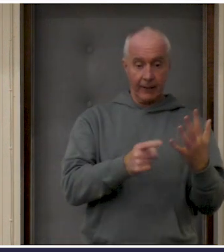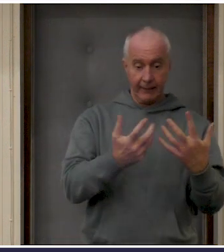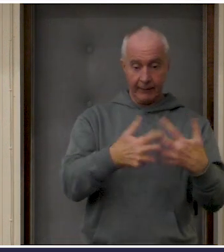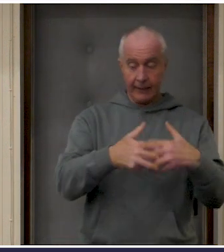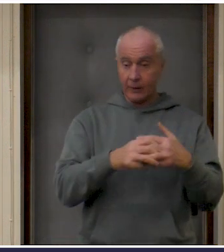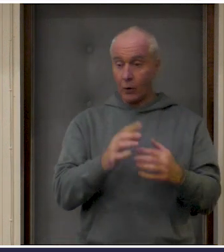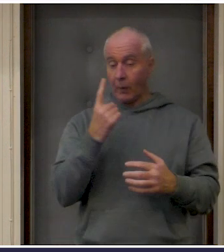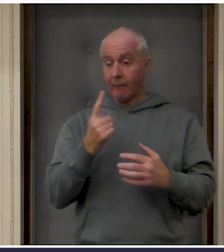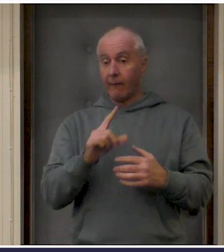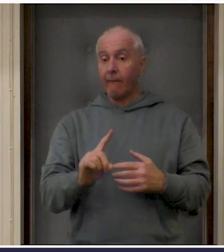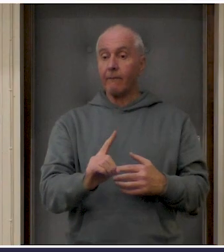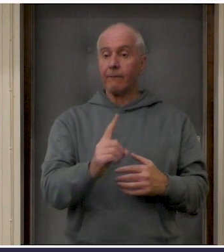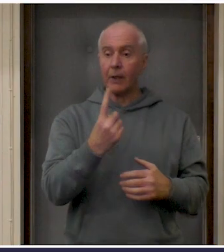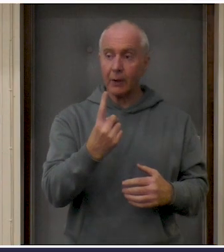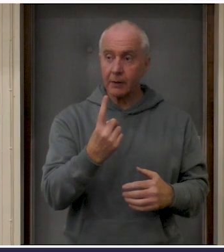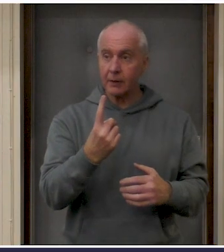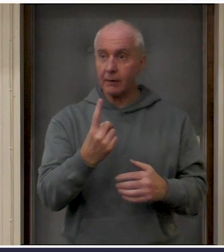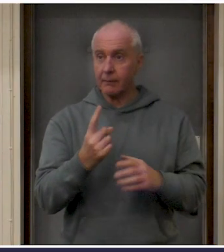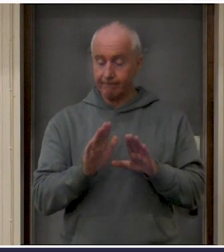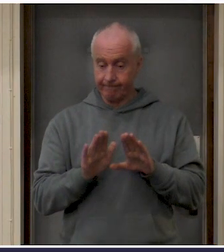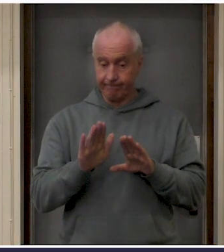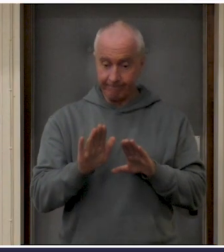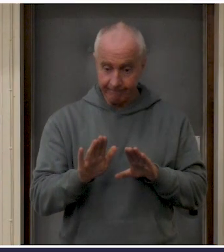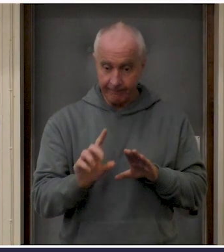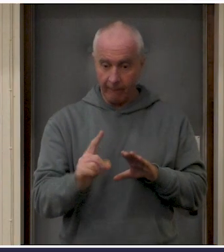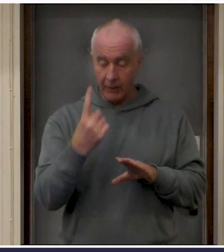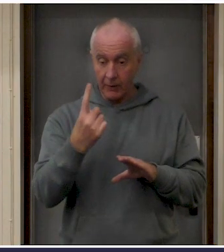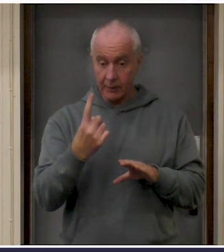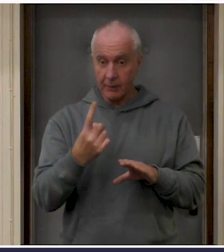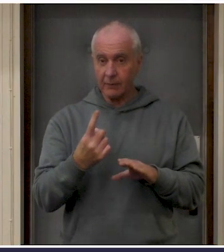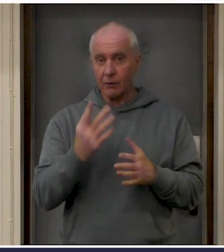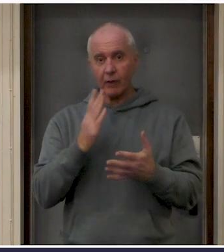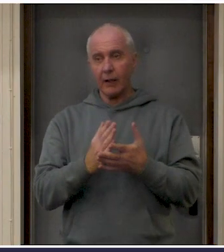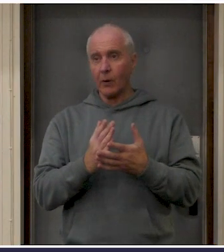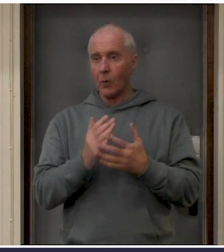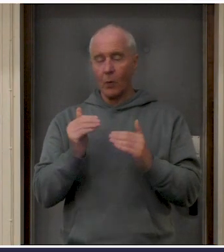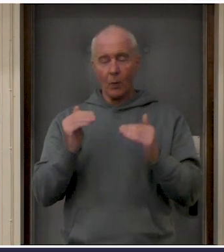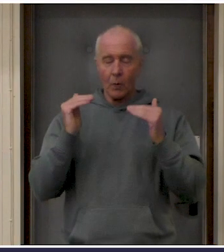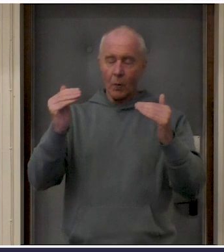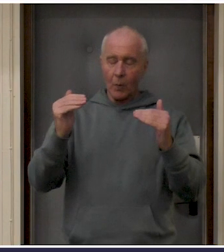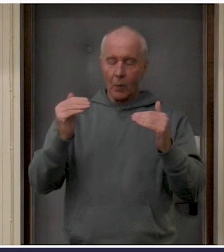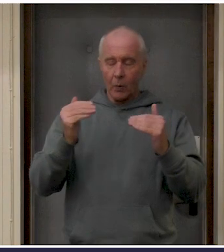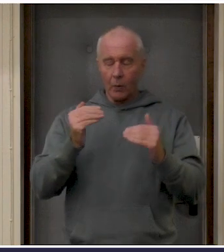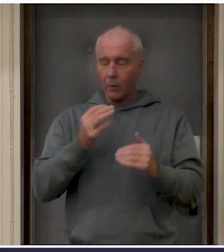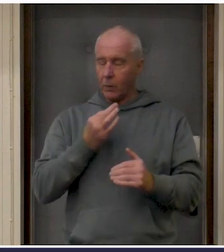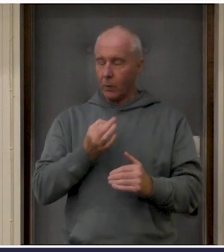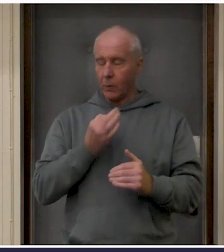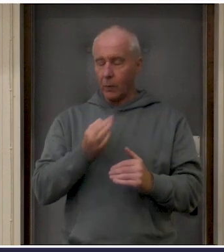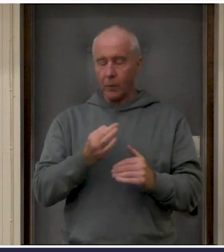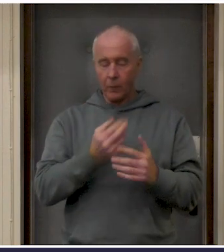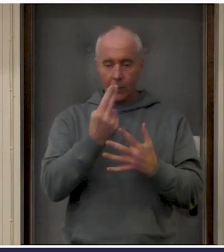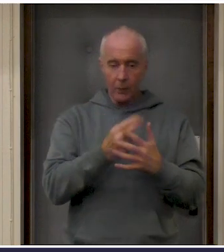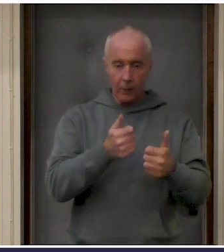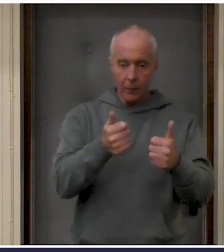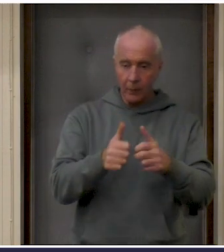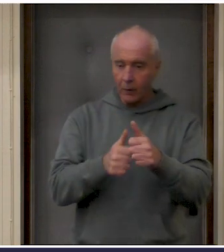whoever goes first, whoever takes the first punt on one of those, is taking a lot of risk. They're taking a lot of risk that design's good, that the